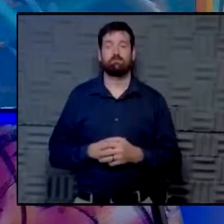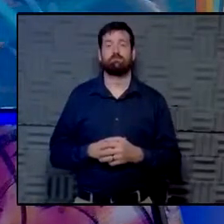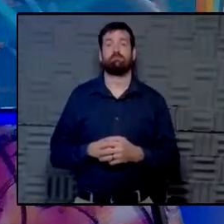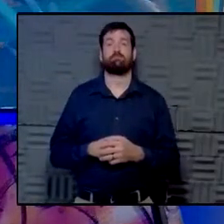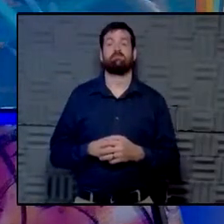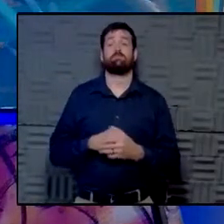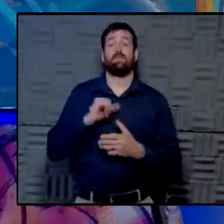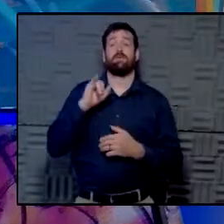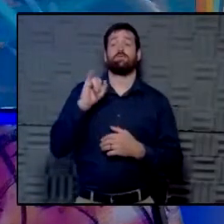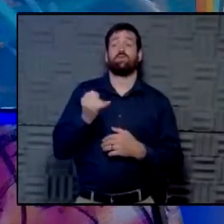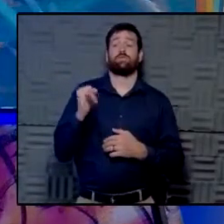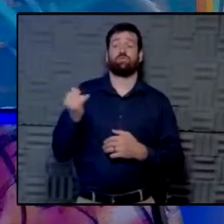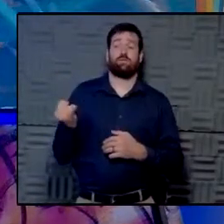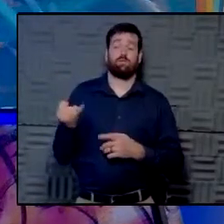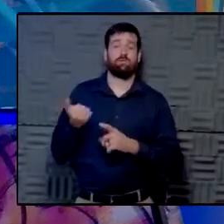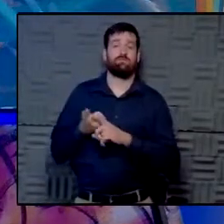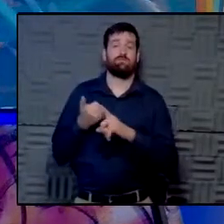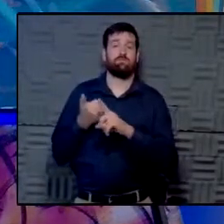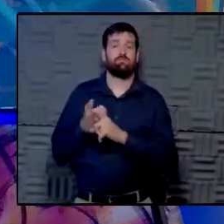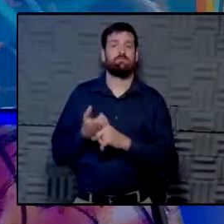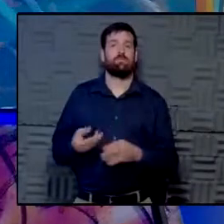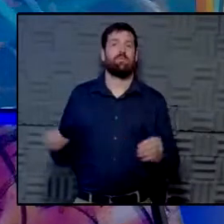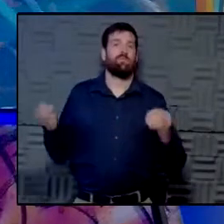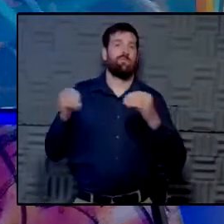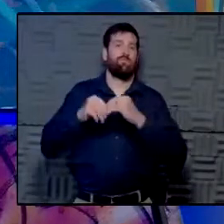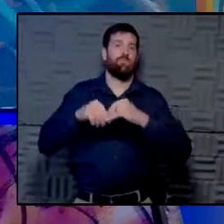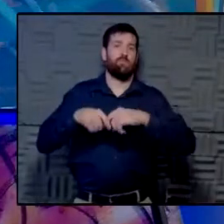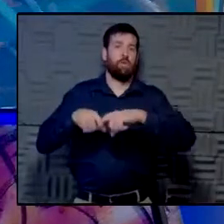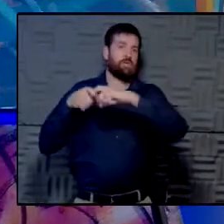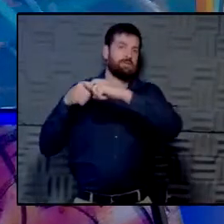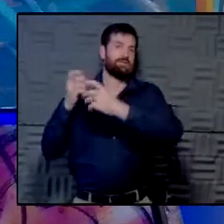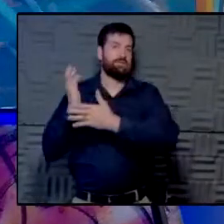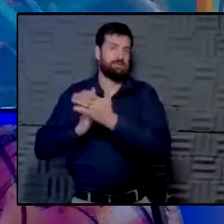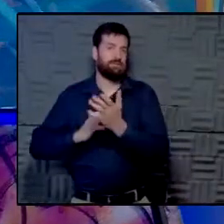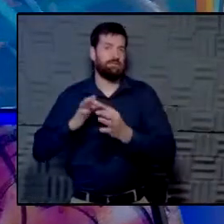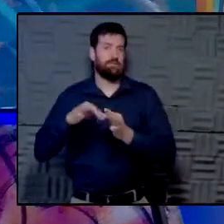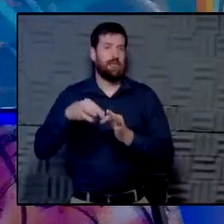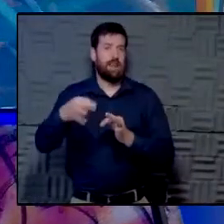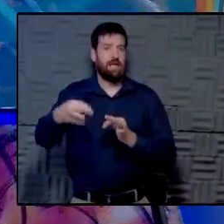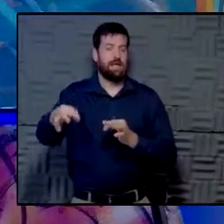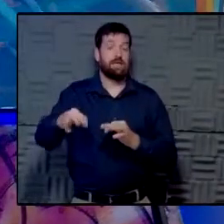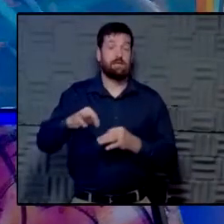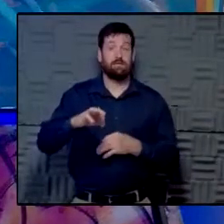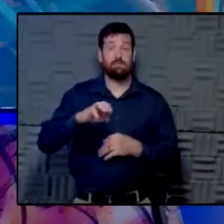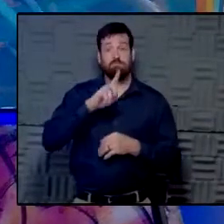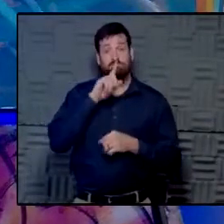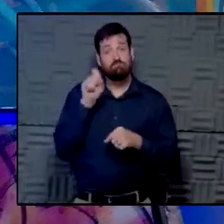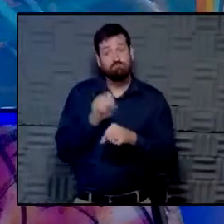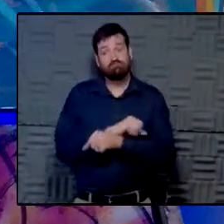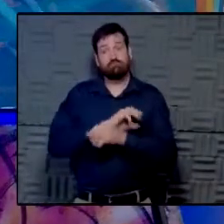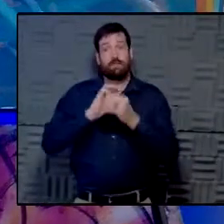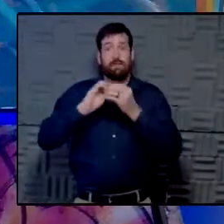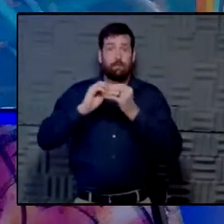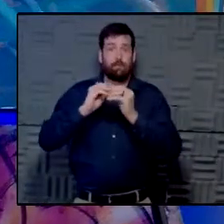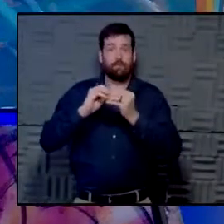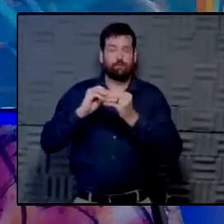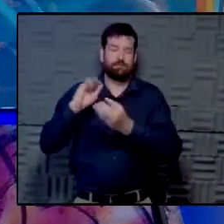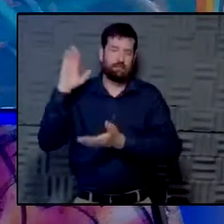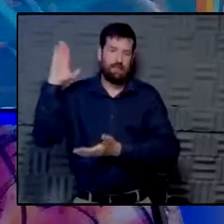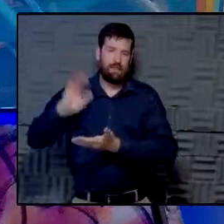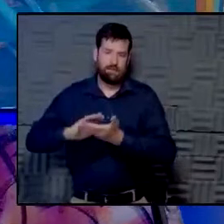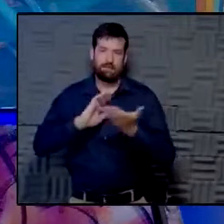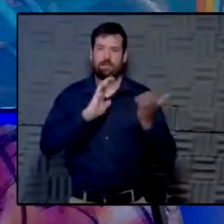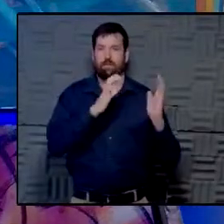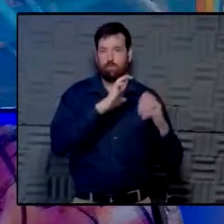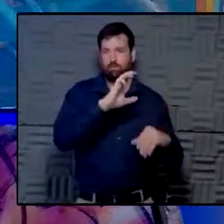The Johnson & Johnson vaccine had a few more pauses and a little bit delay, so we don't have that real-world experience as much yet as we do with,